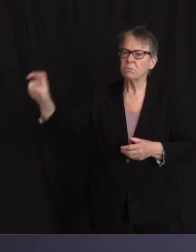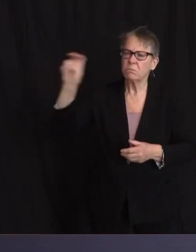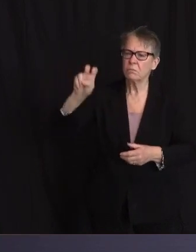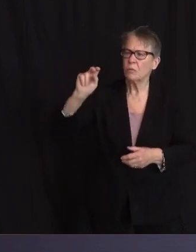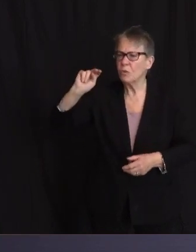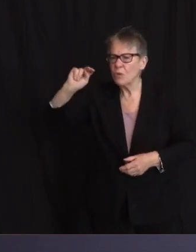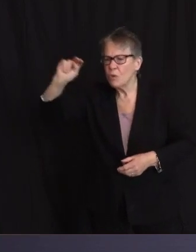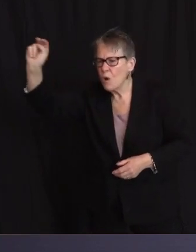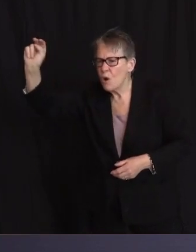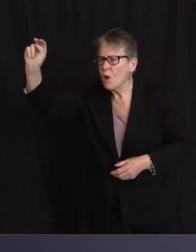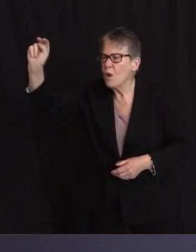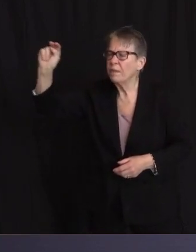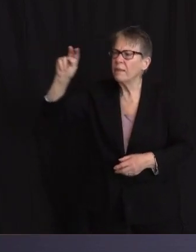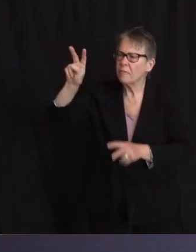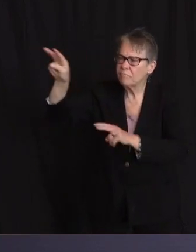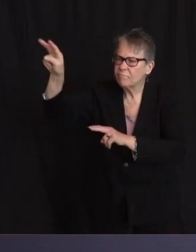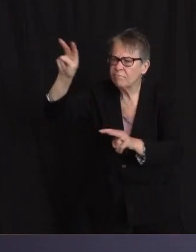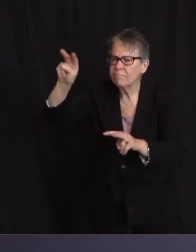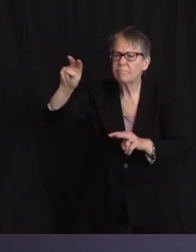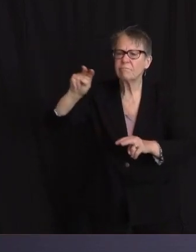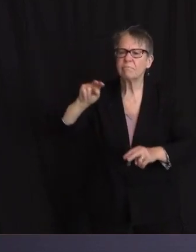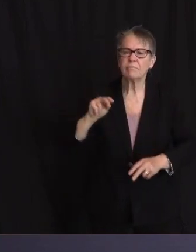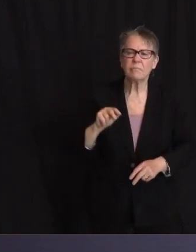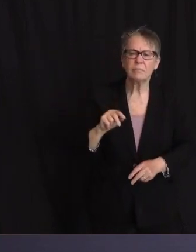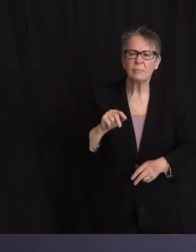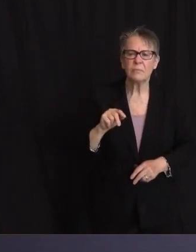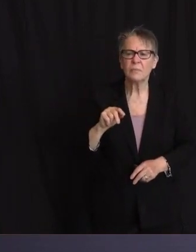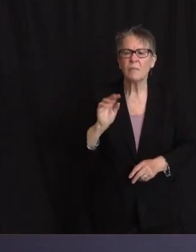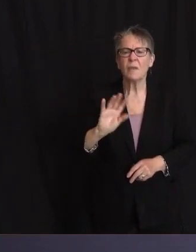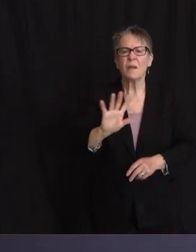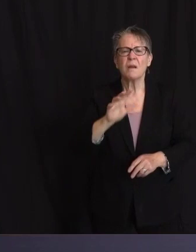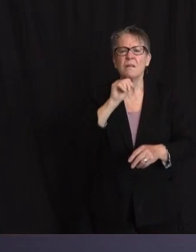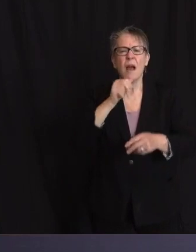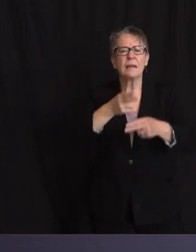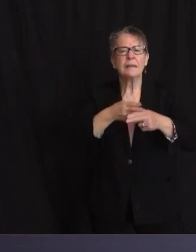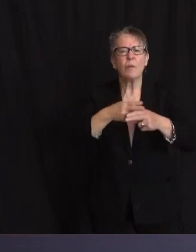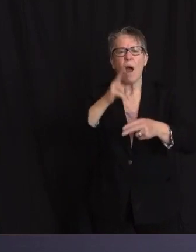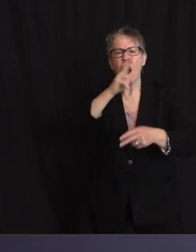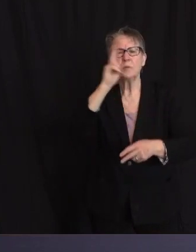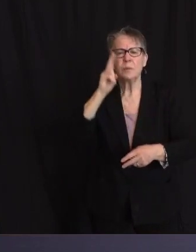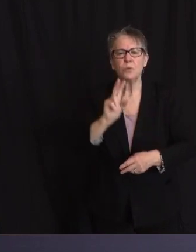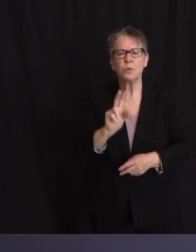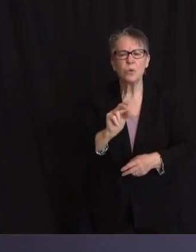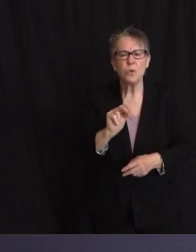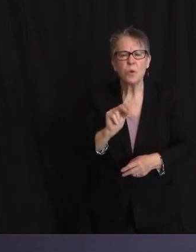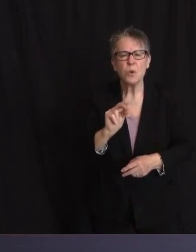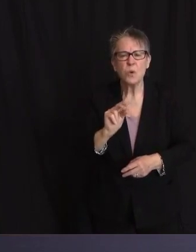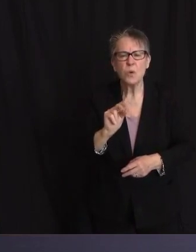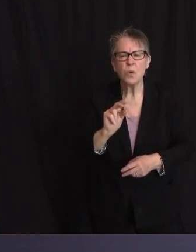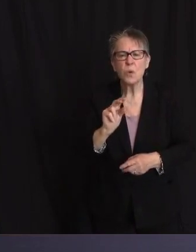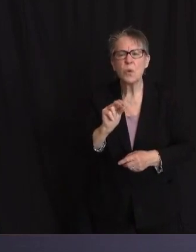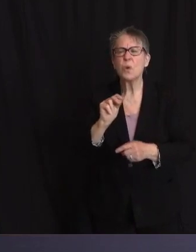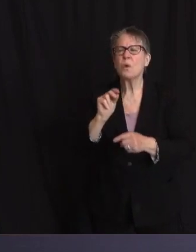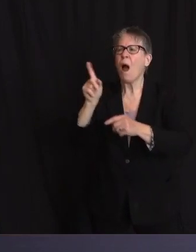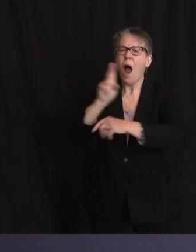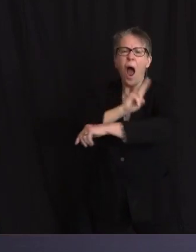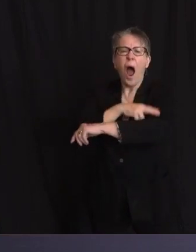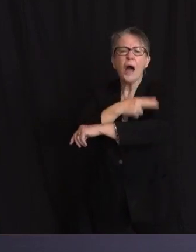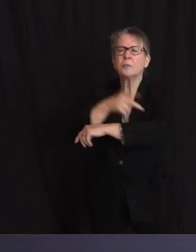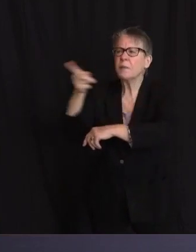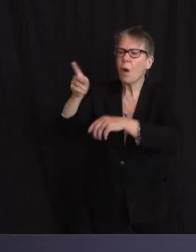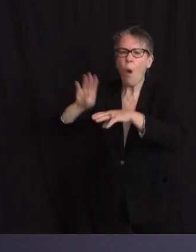a potential for Wednesday, which means we'll be again 3 o'clock if that happens here as well. So forgive us for the next 2